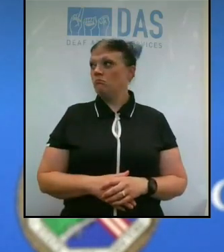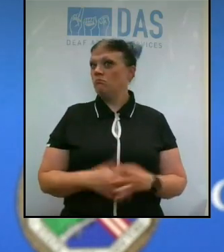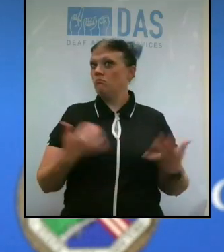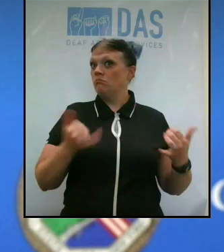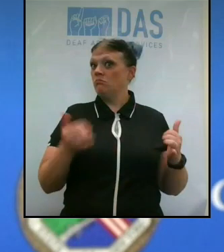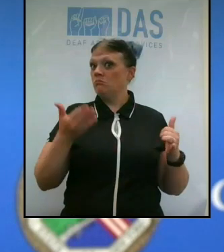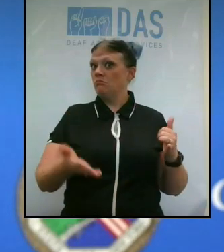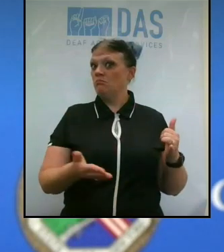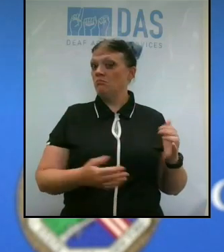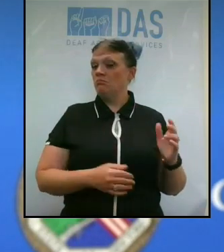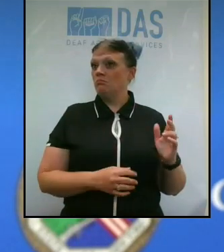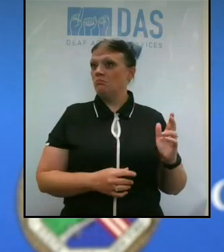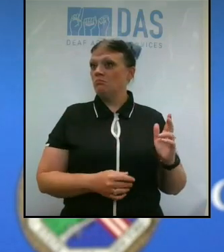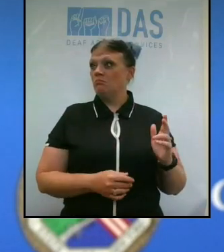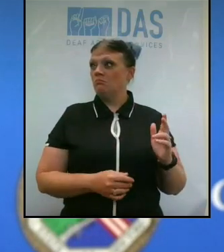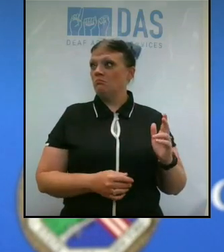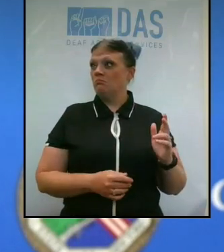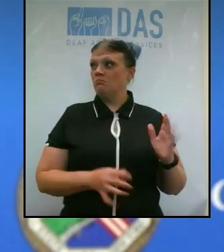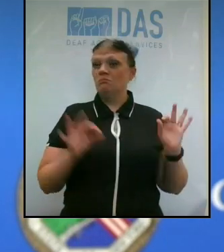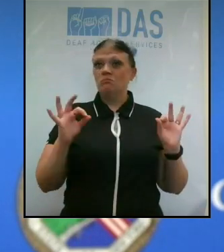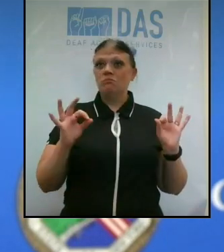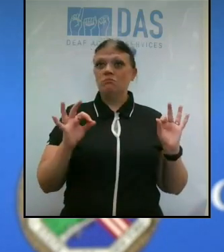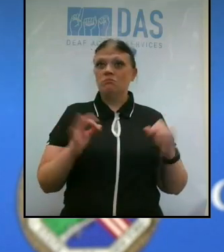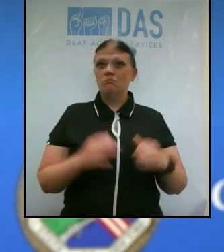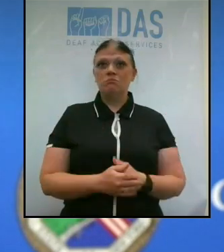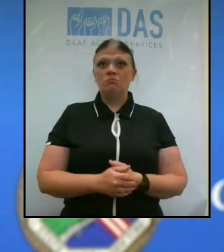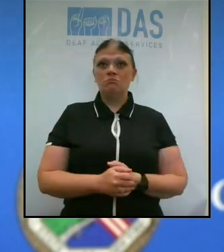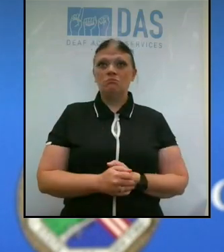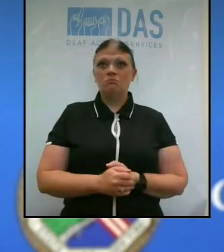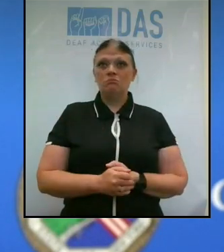Still there, Michael? I